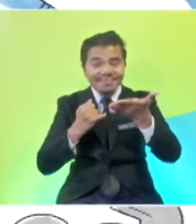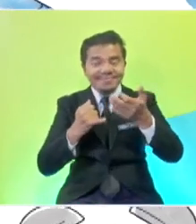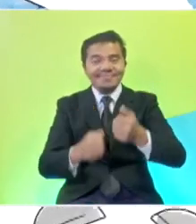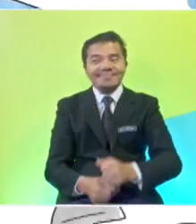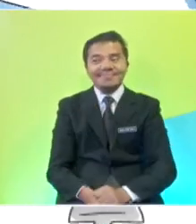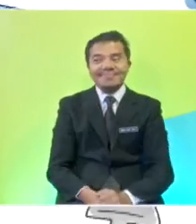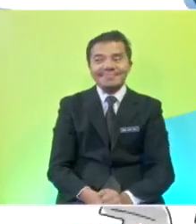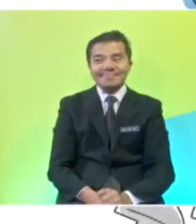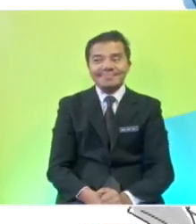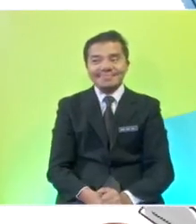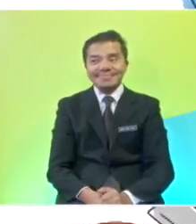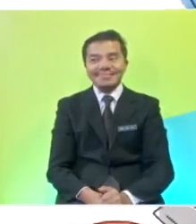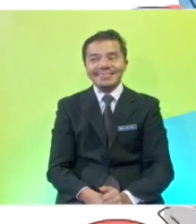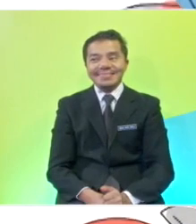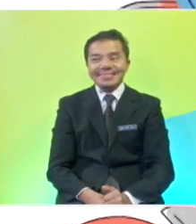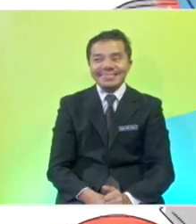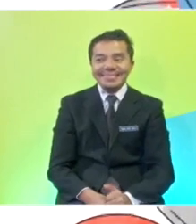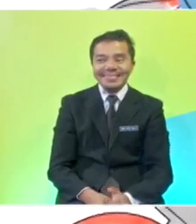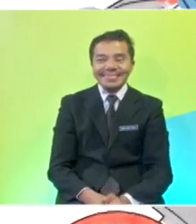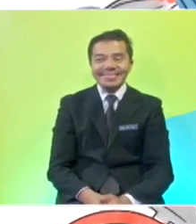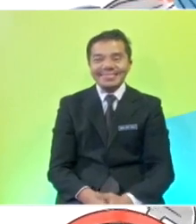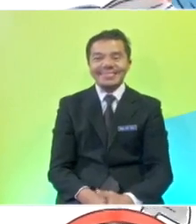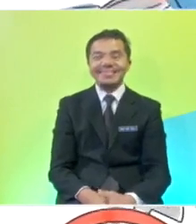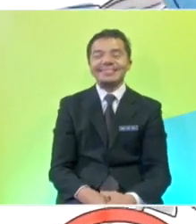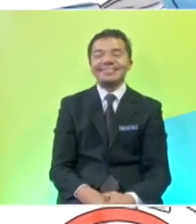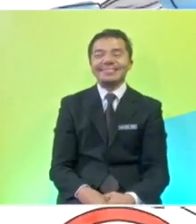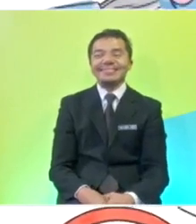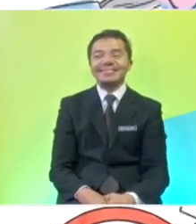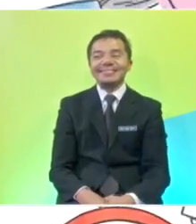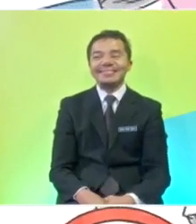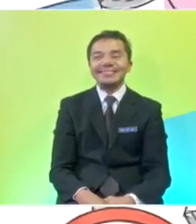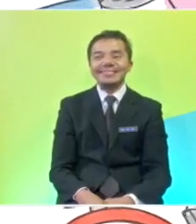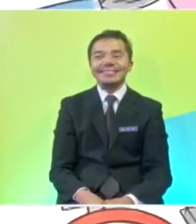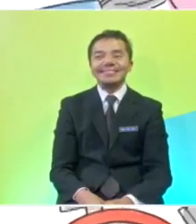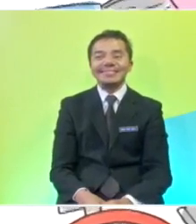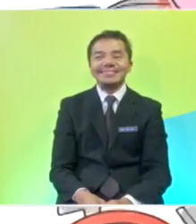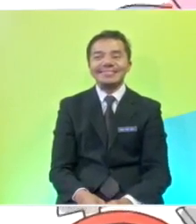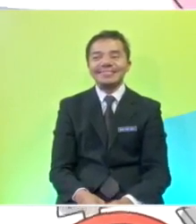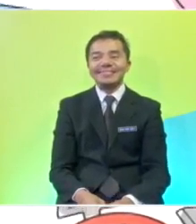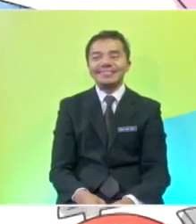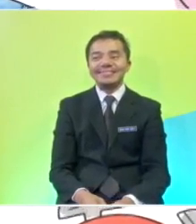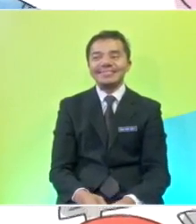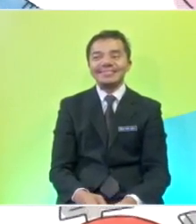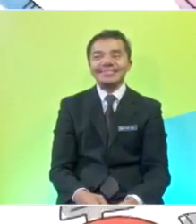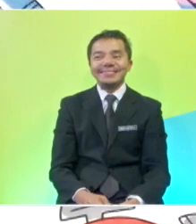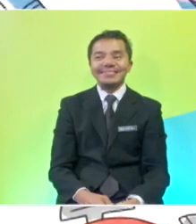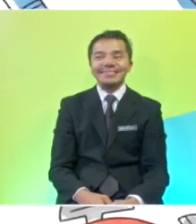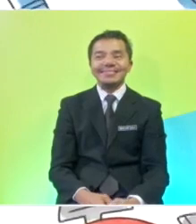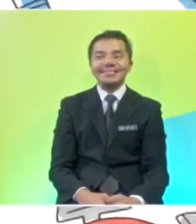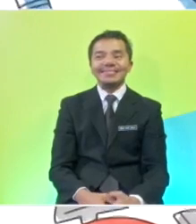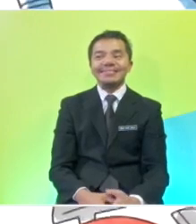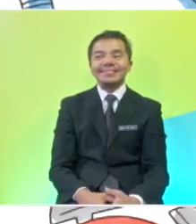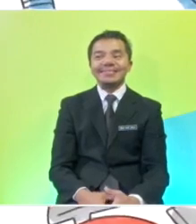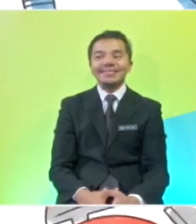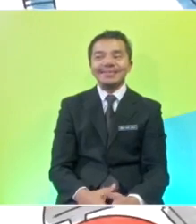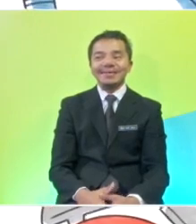the hands are very long here. Okay, 5 fingers. Oh no. So, So